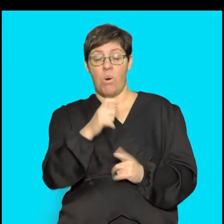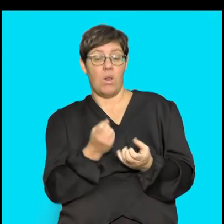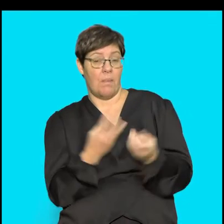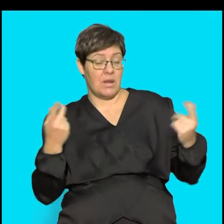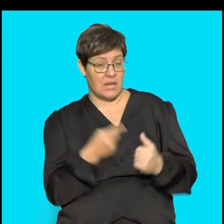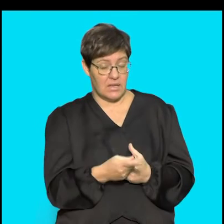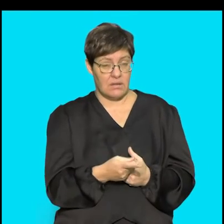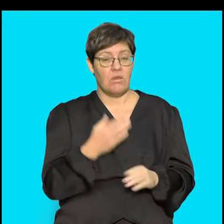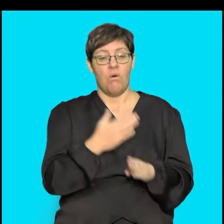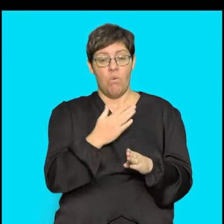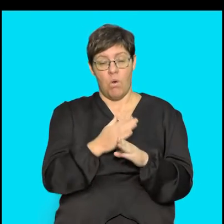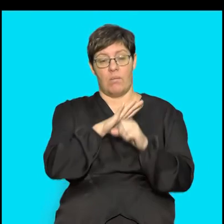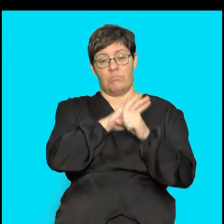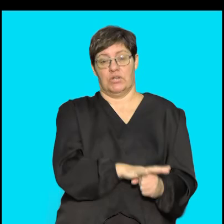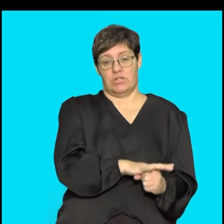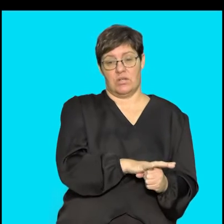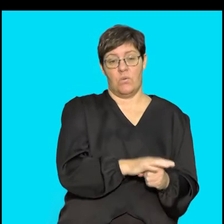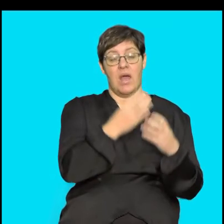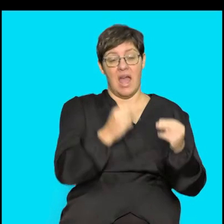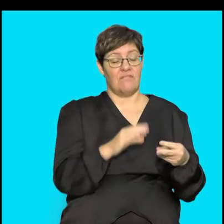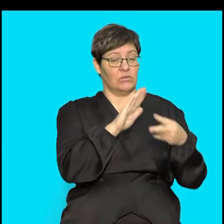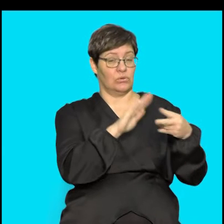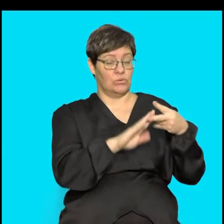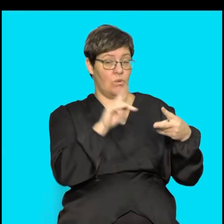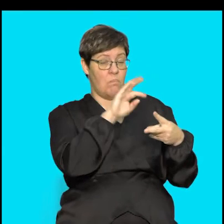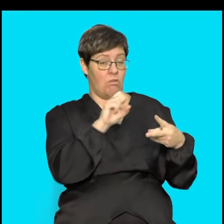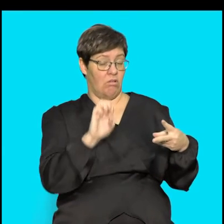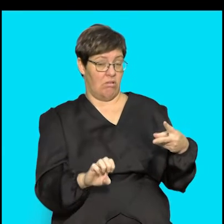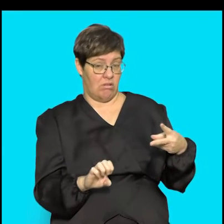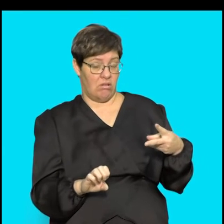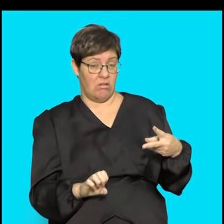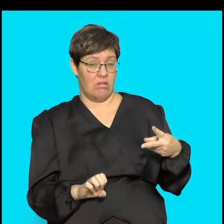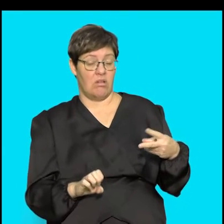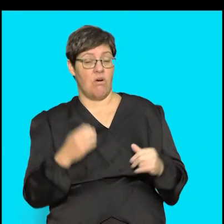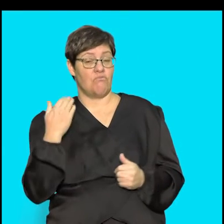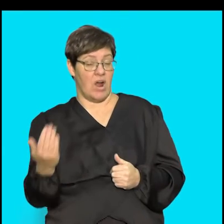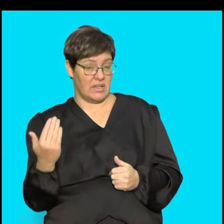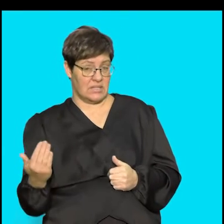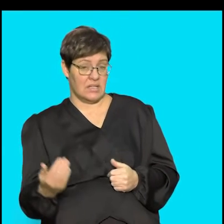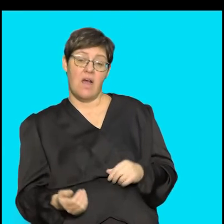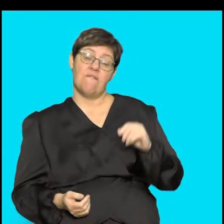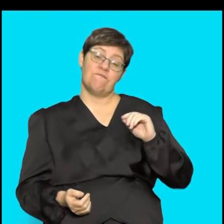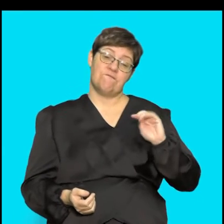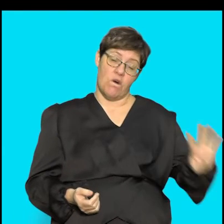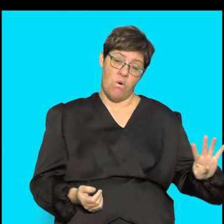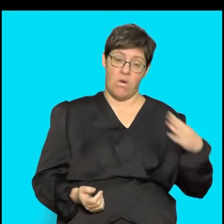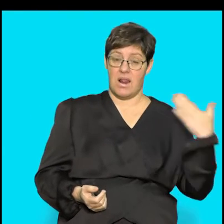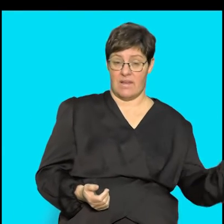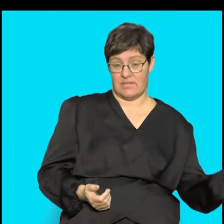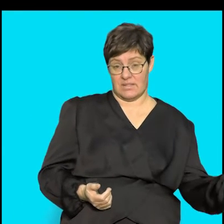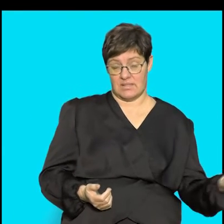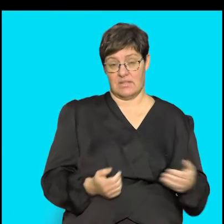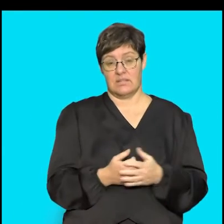of moles, remember we're working with pressure. We have 2 moles on the right-hand side and 4 moles on